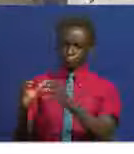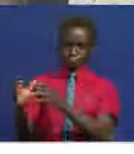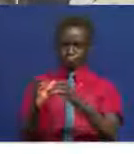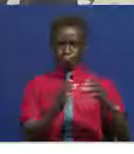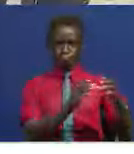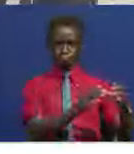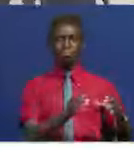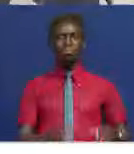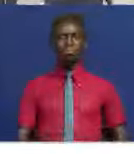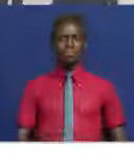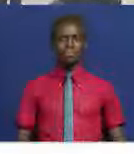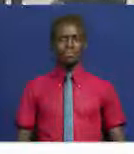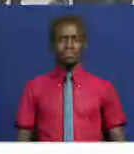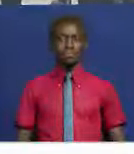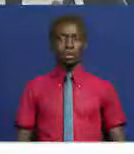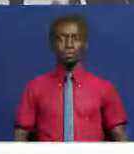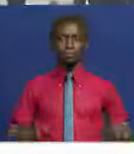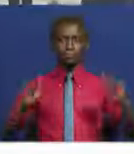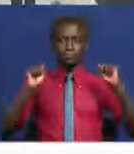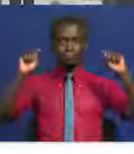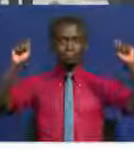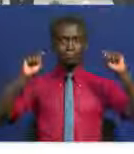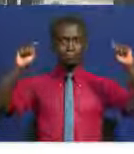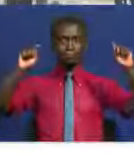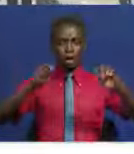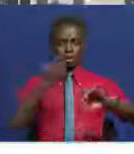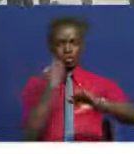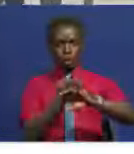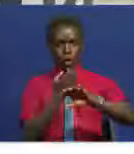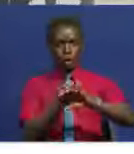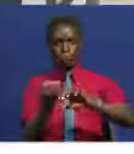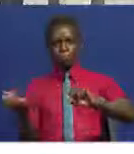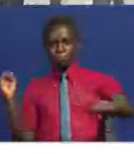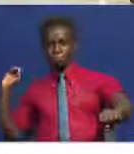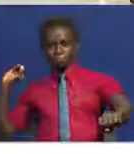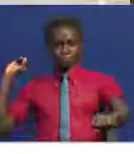other the protesters pelted stones at the